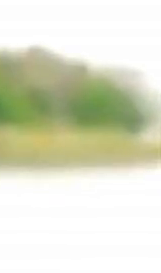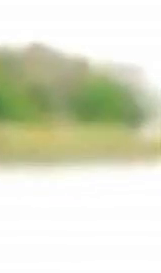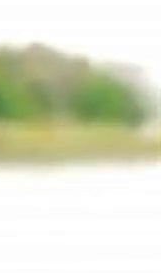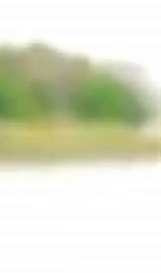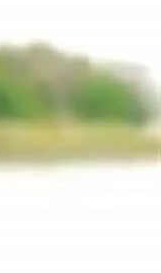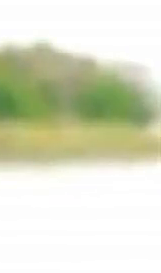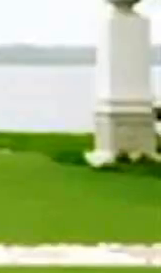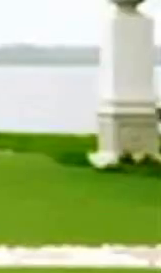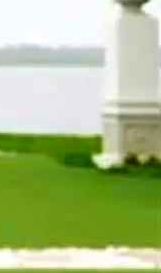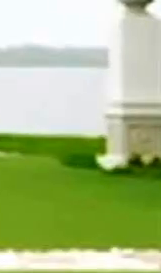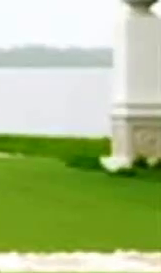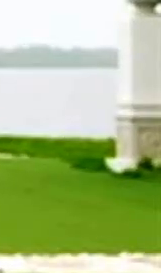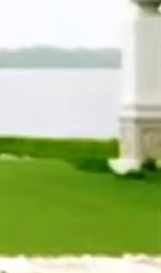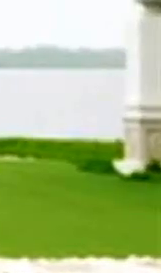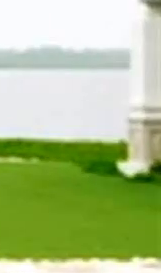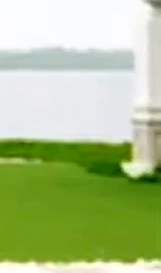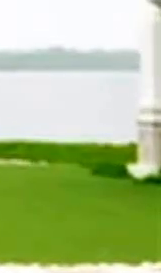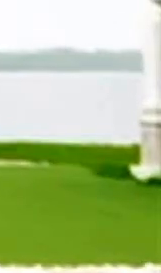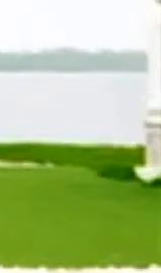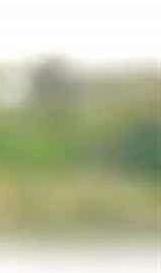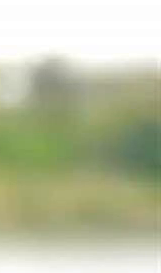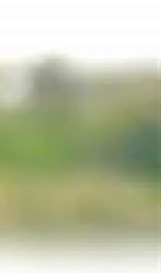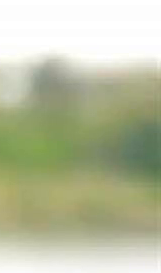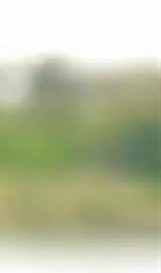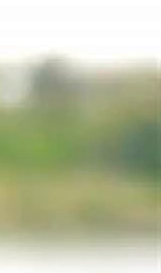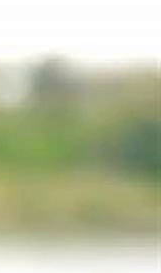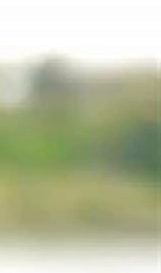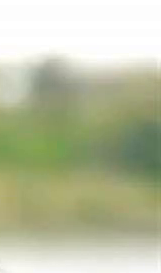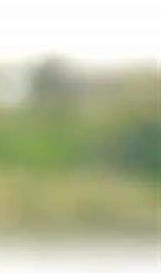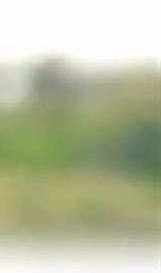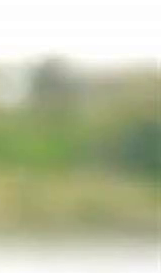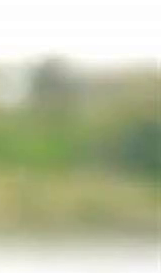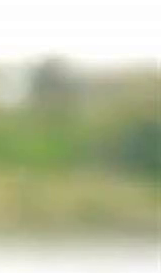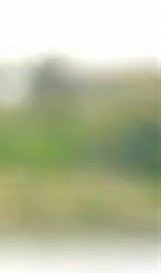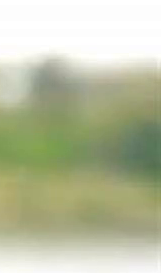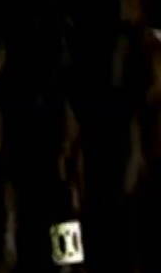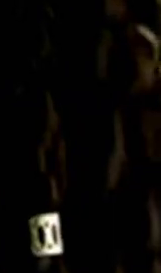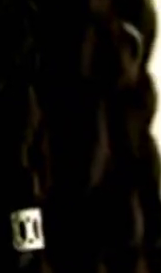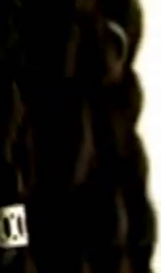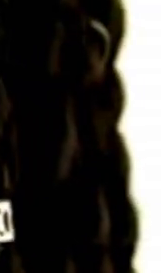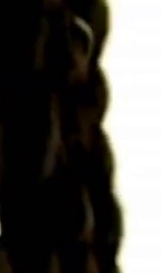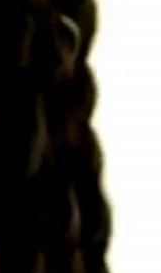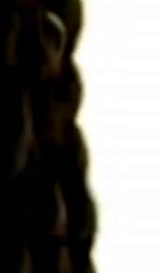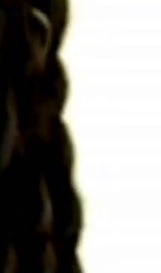wrong, never that. Come correct, correct. My heart you collect.